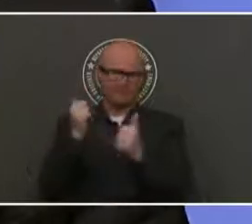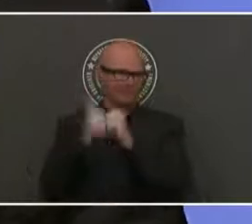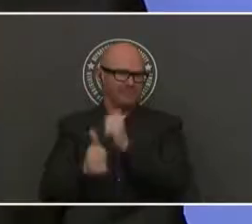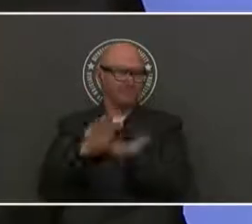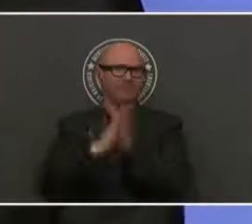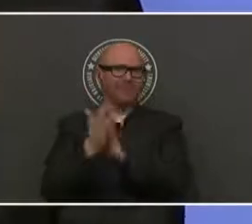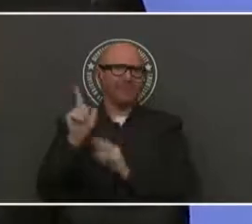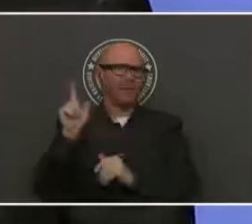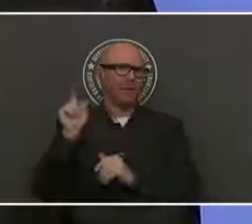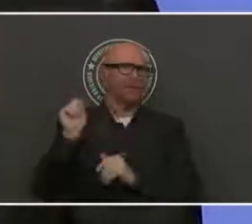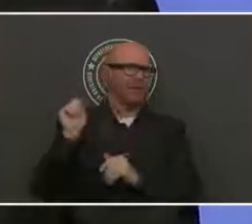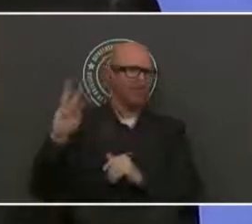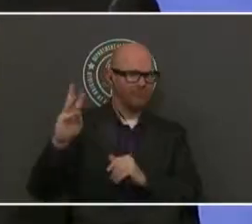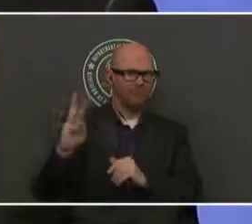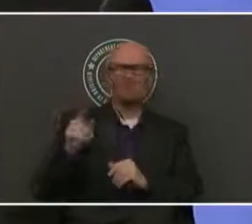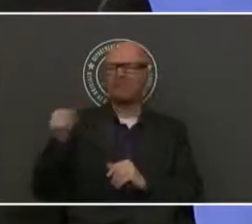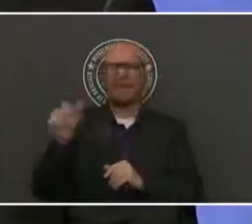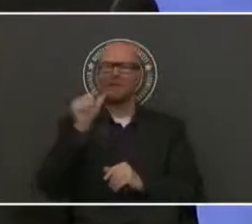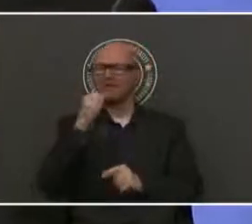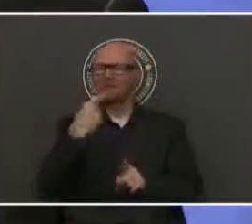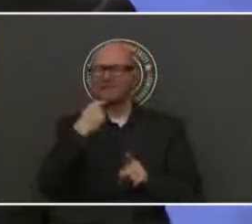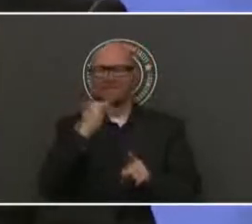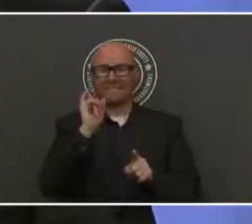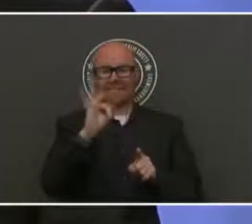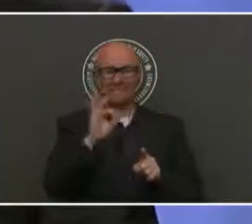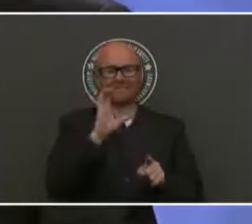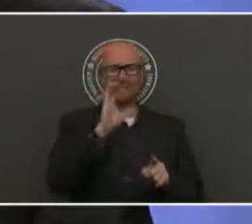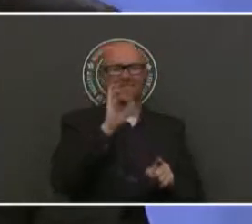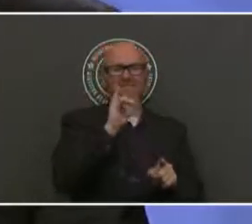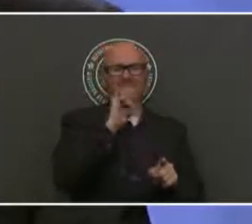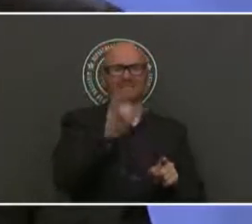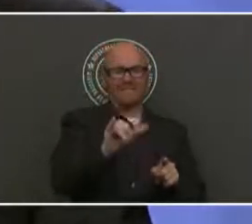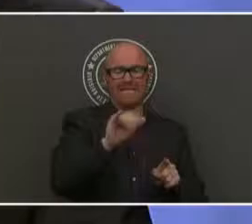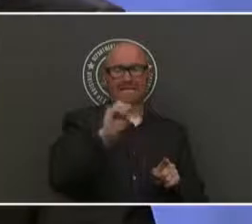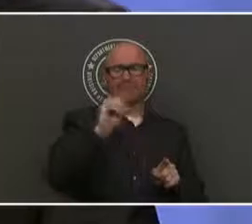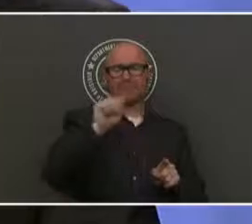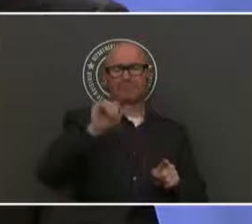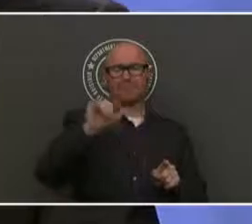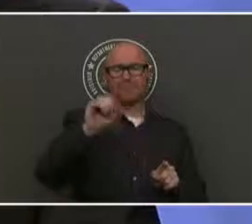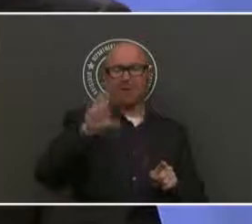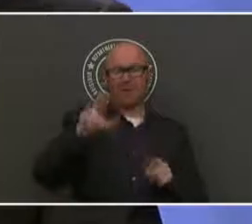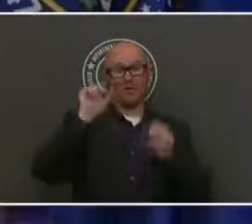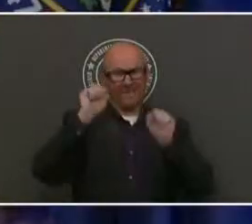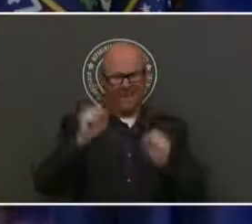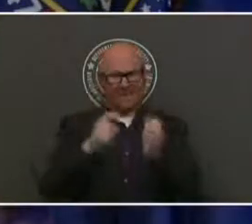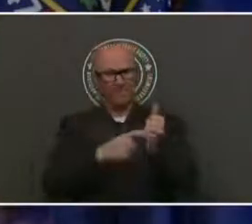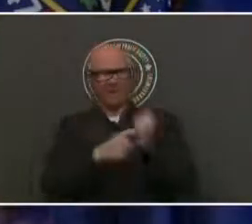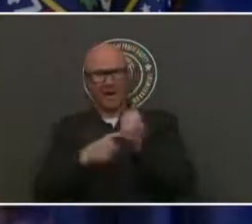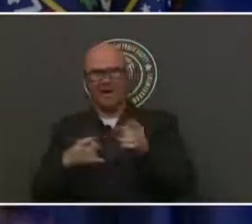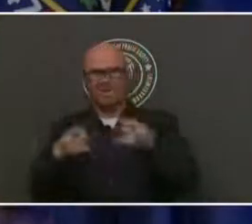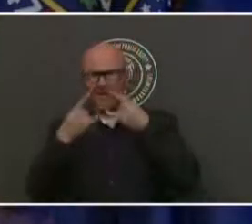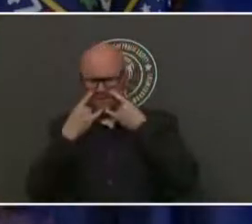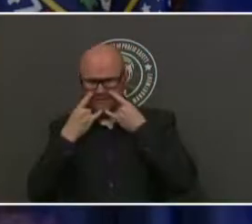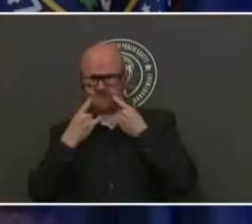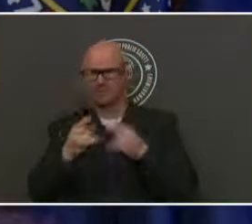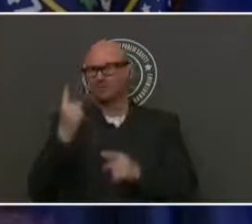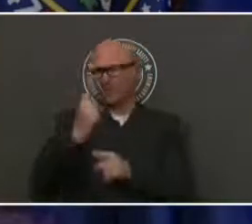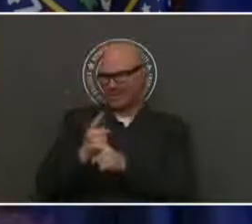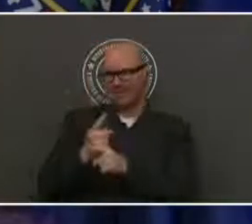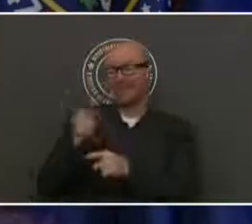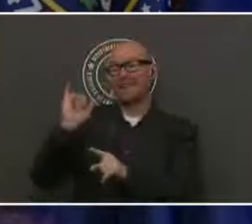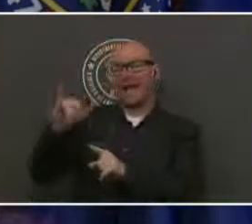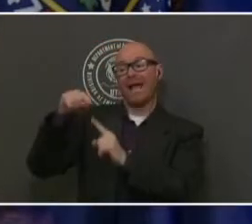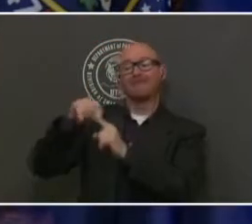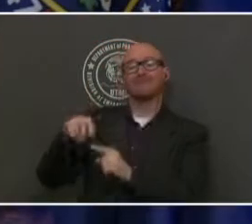that speaks to whether a city mayor can impose a mask mandate. There is not. It talks about counties, yes, but it is silent